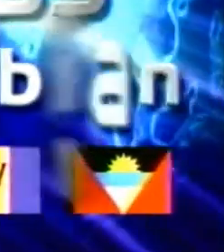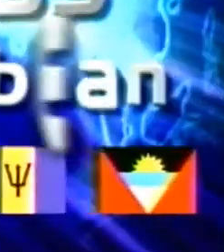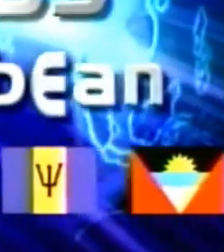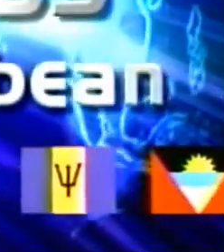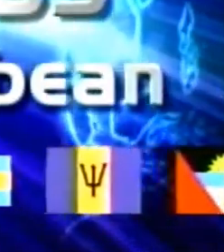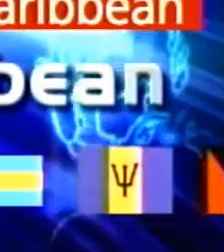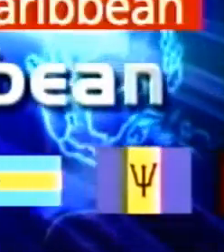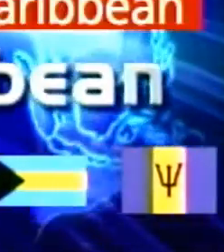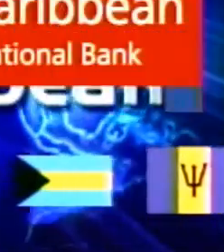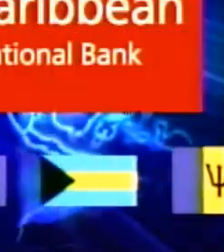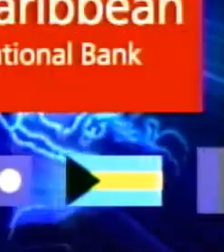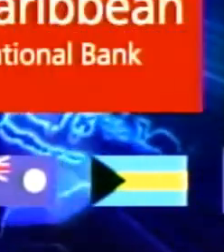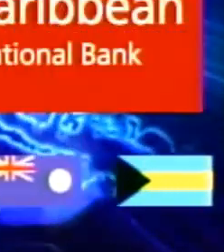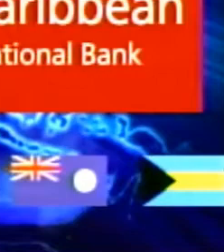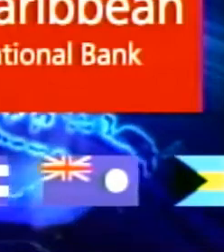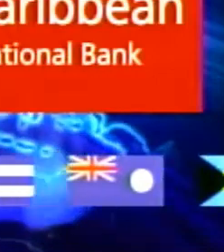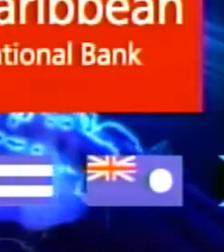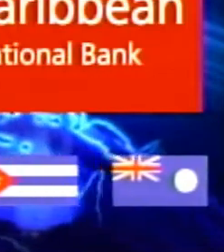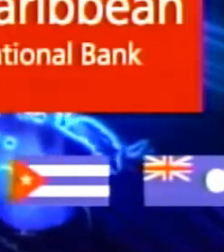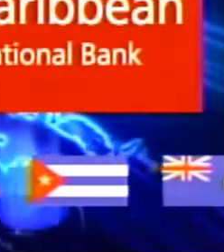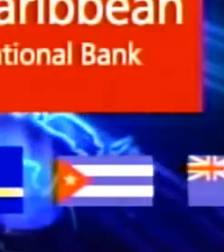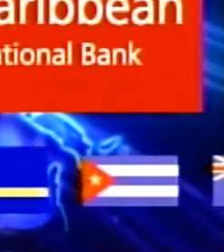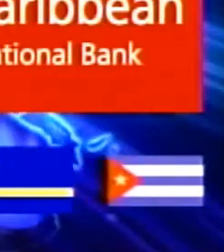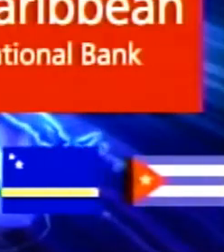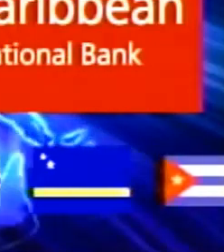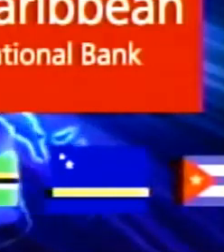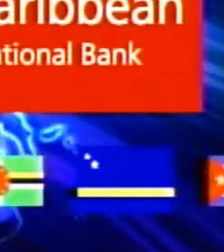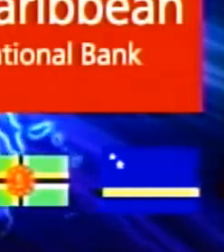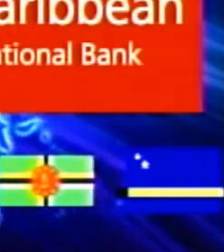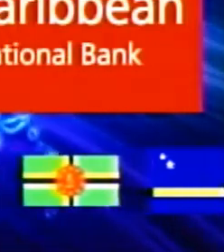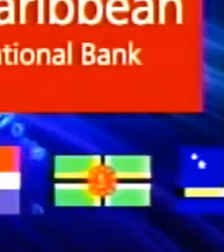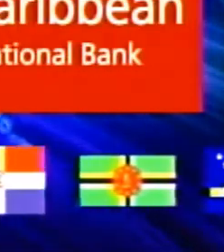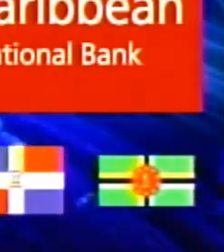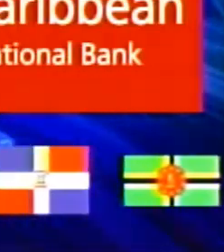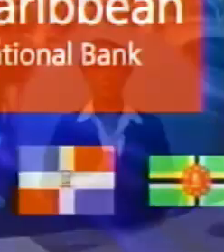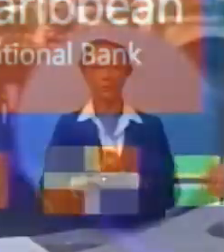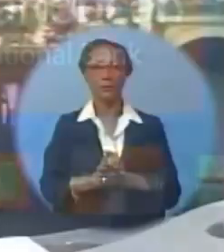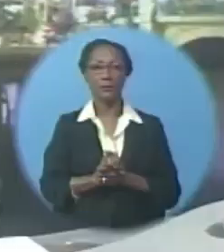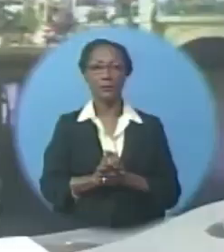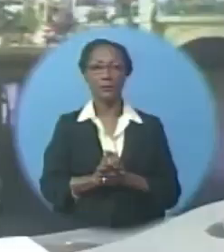Across the Caribbean, brought to you by CIBC First Caribbean.